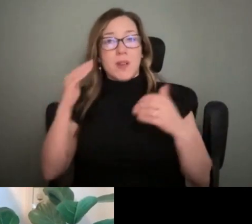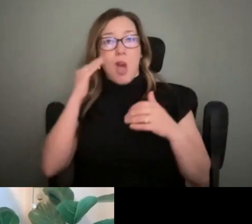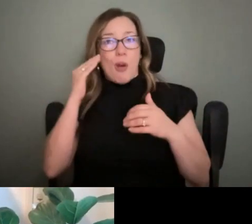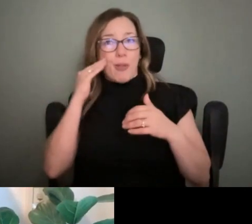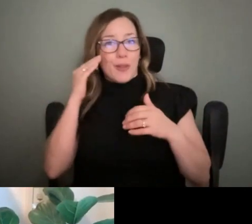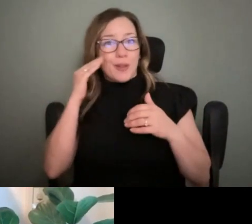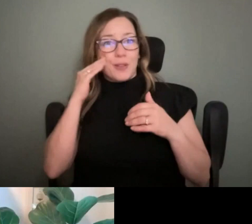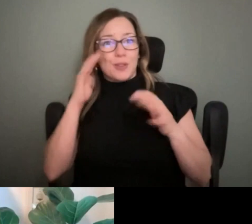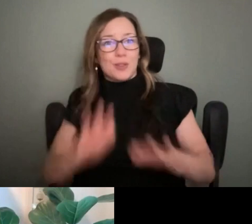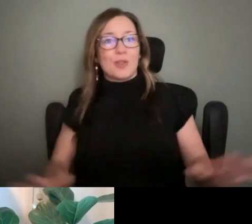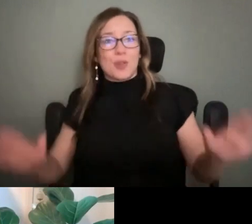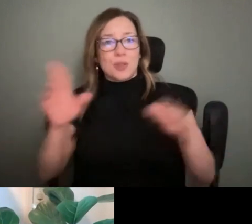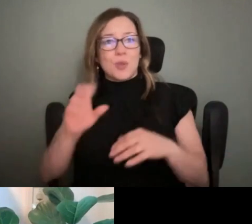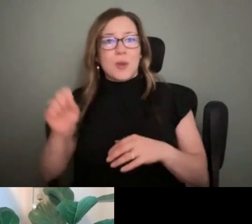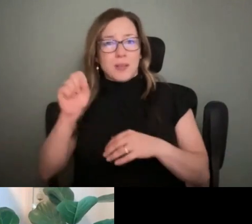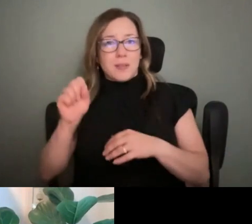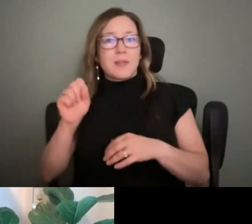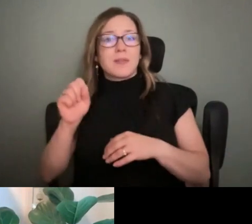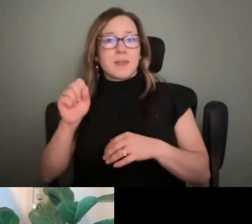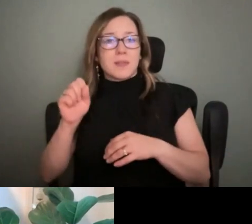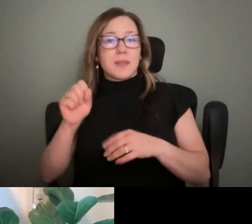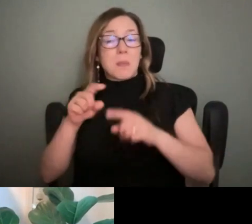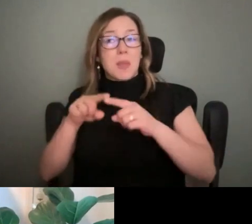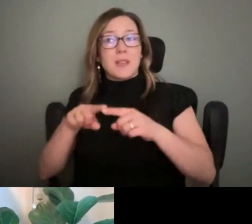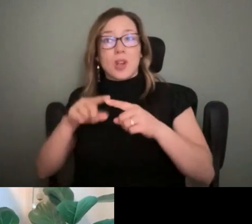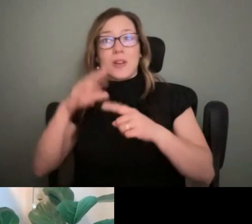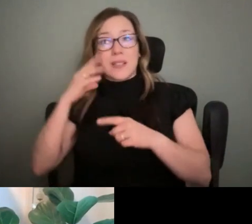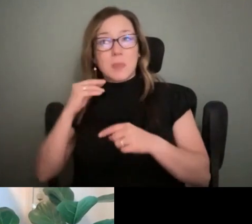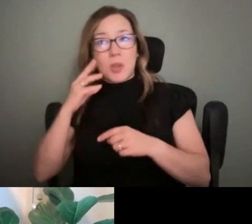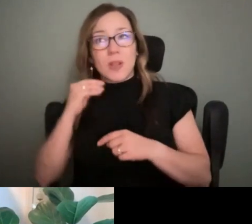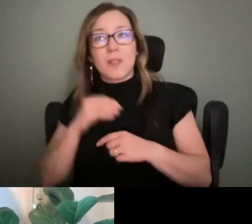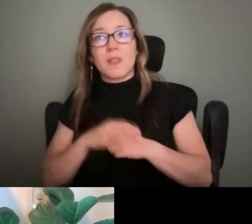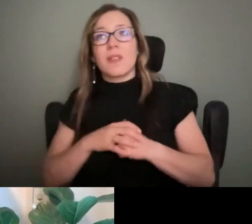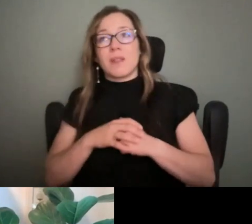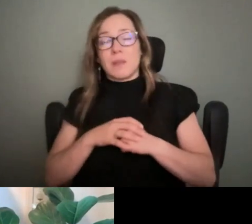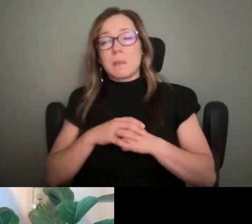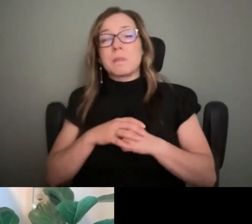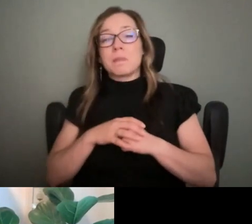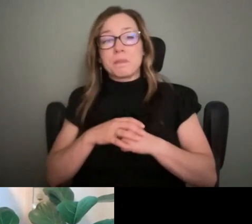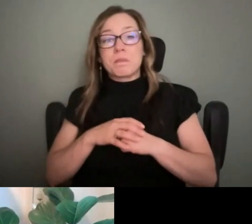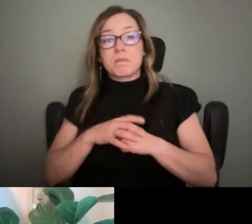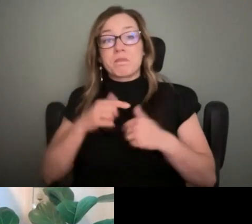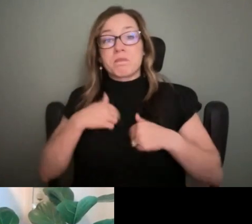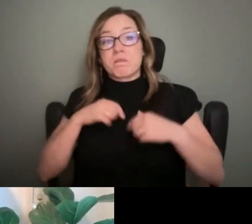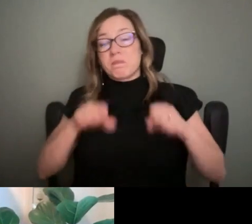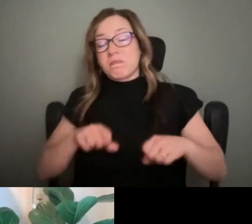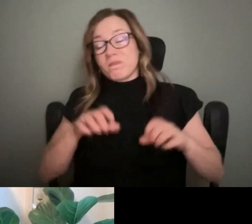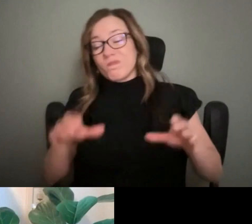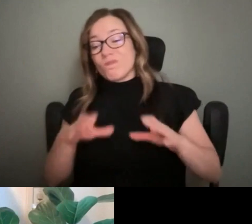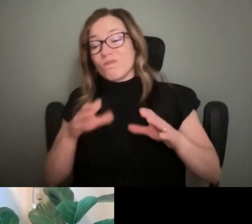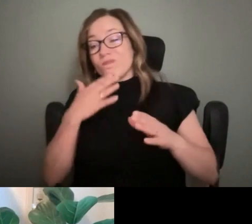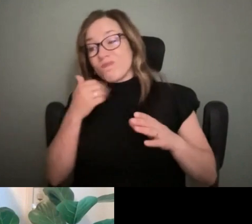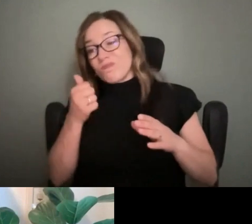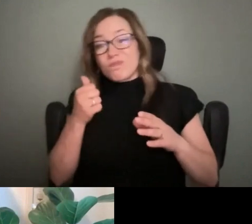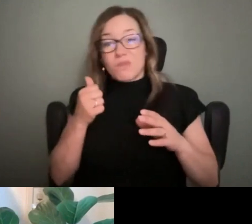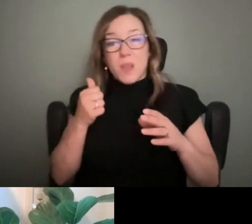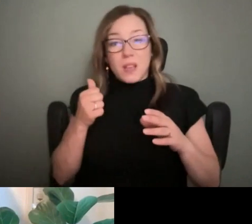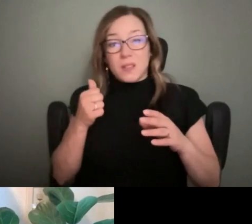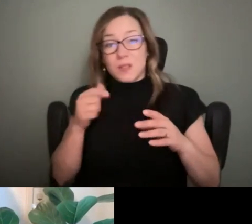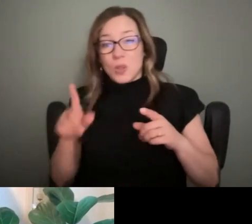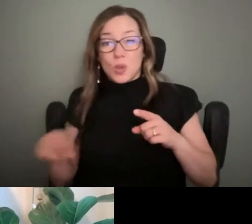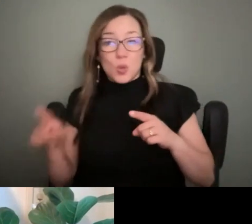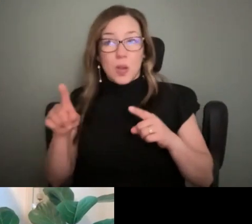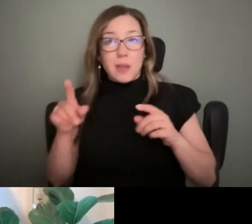based on experiences. And I think, you know, I can do my best to position you all to learn from each